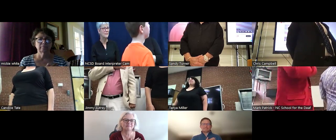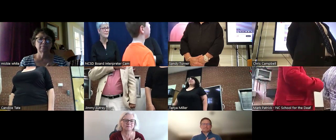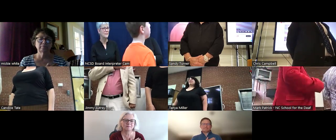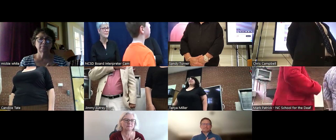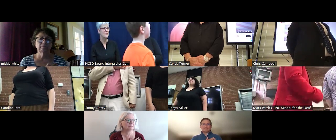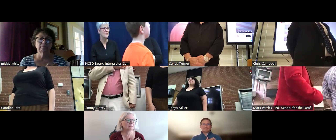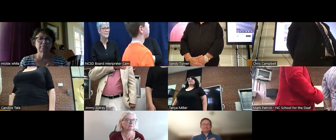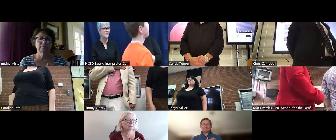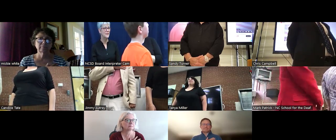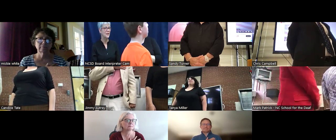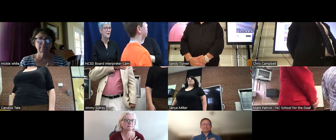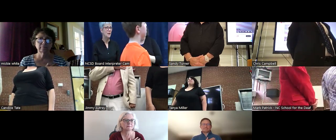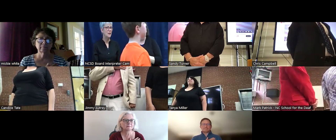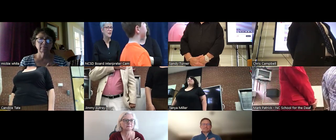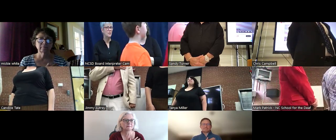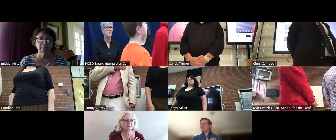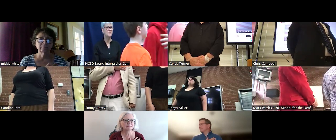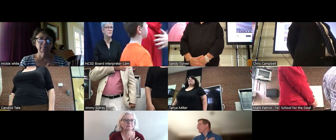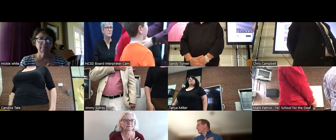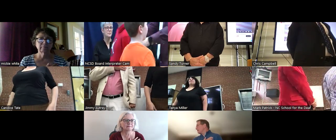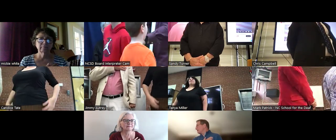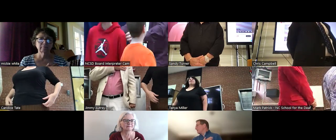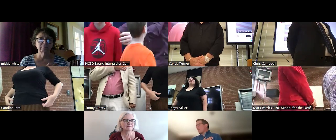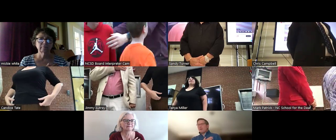I think it was about right here. Okay.